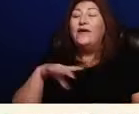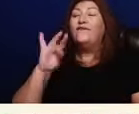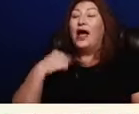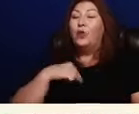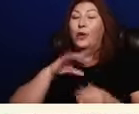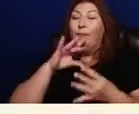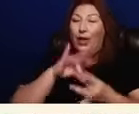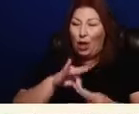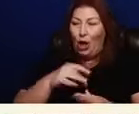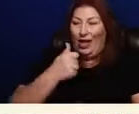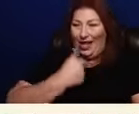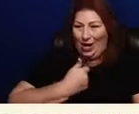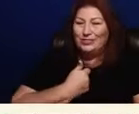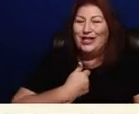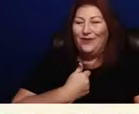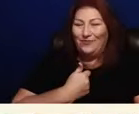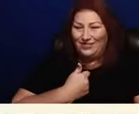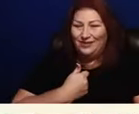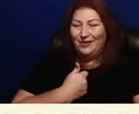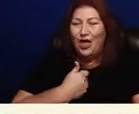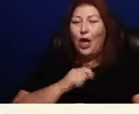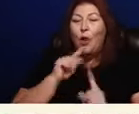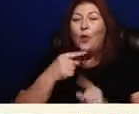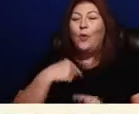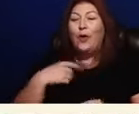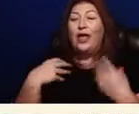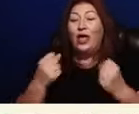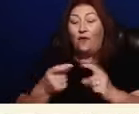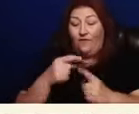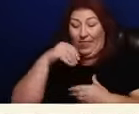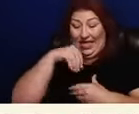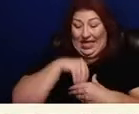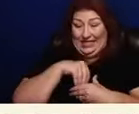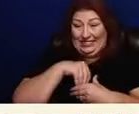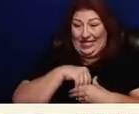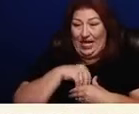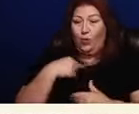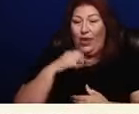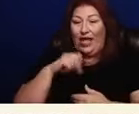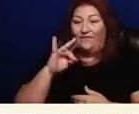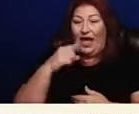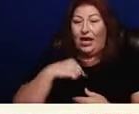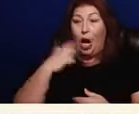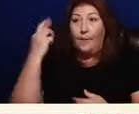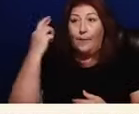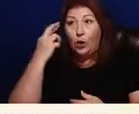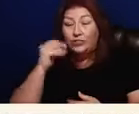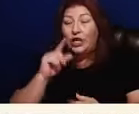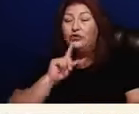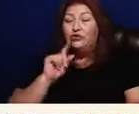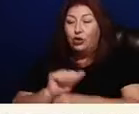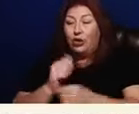ourselves. When we heal from the inside, we can find our purpose and truly break free from